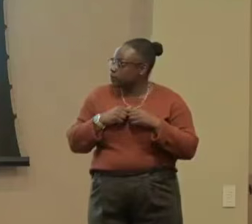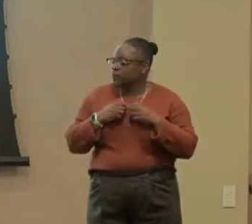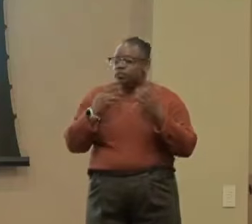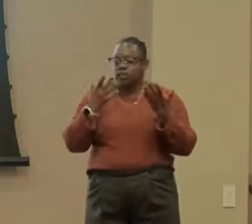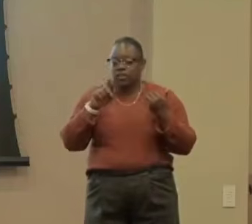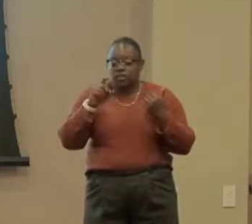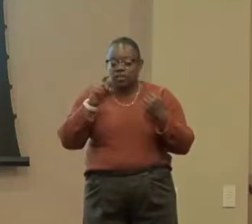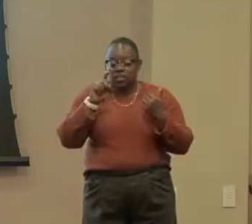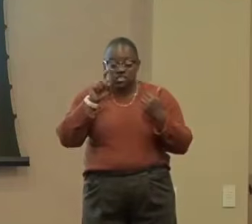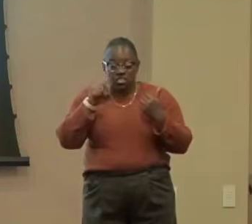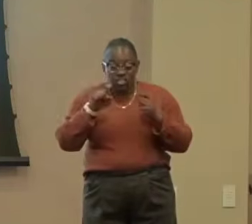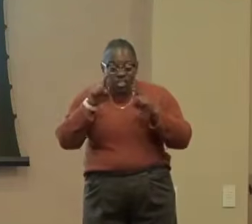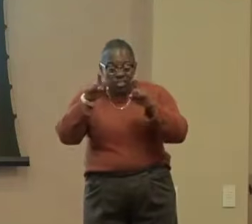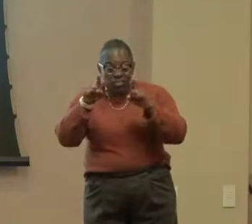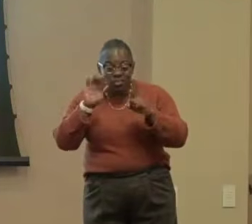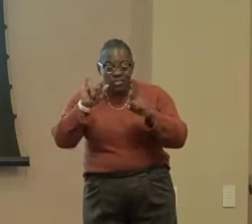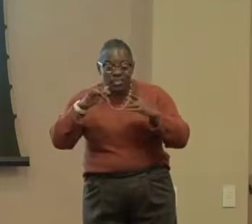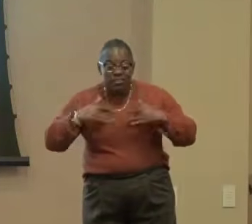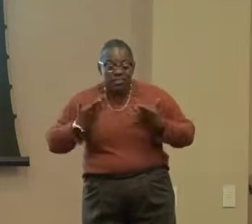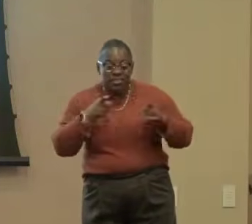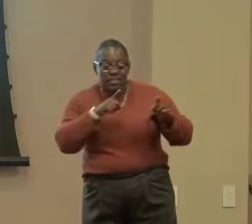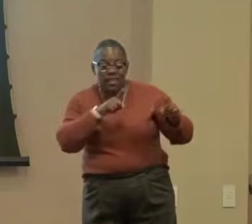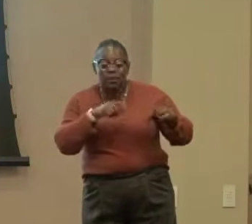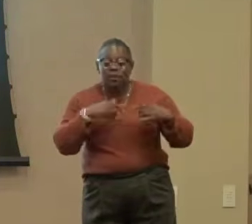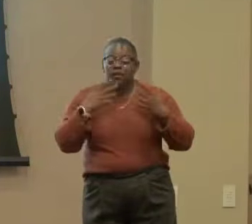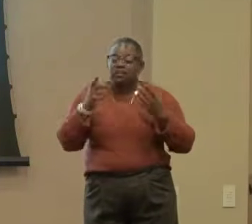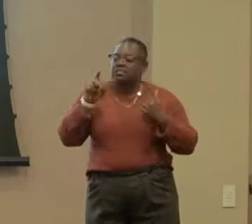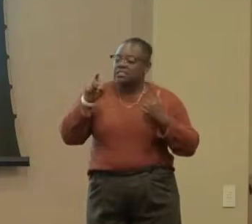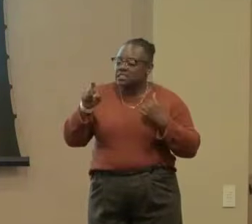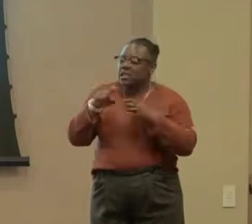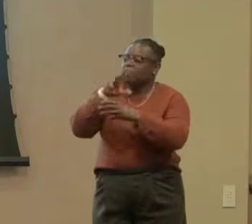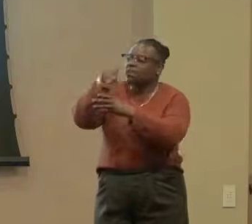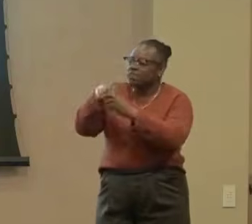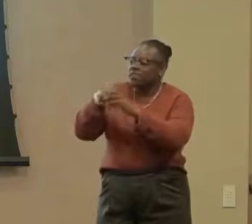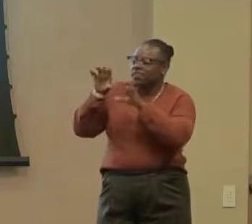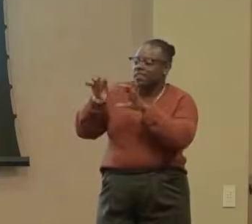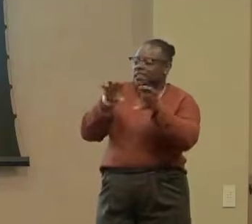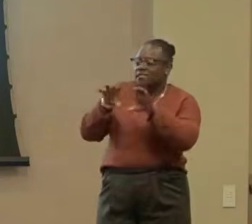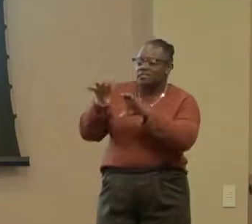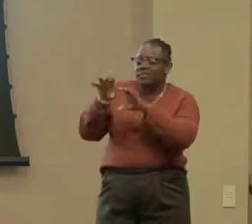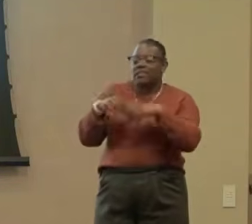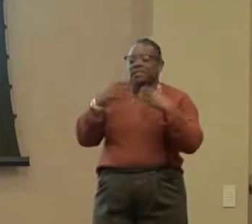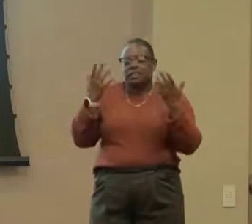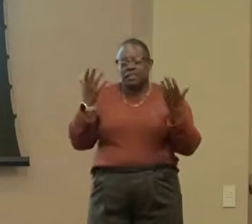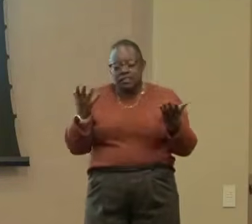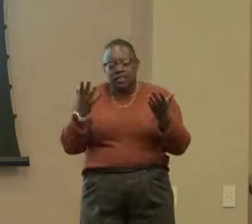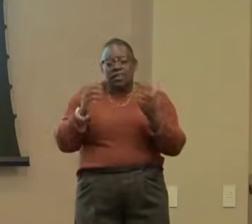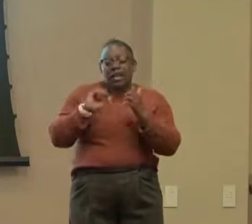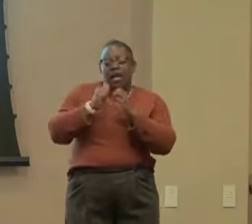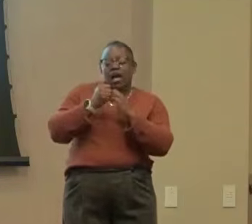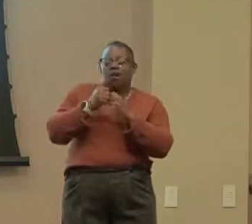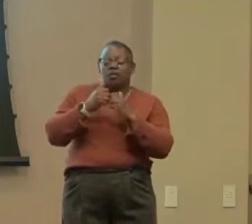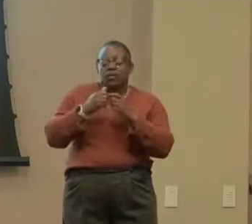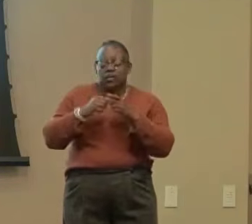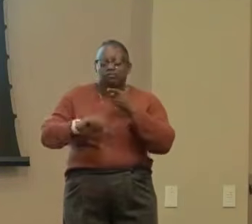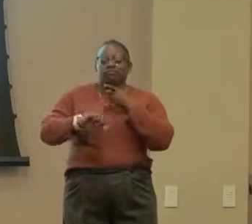go to an event or participate in an activity, knowing that, okay, how is this going to impact me